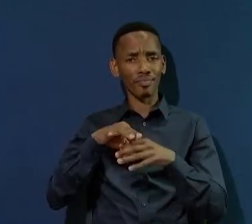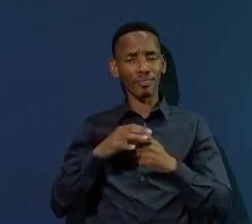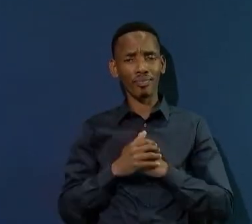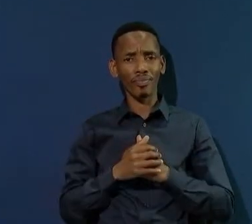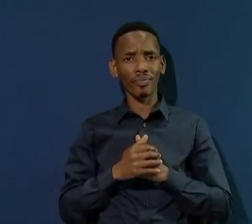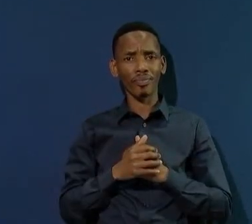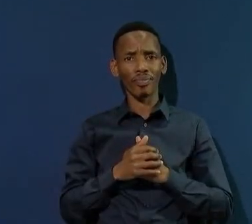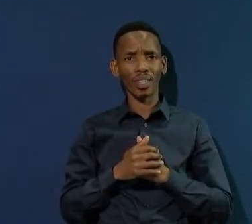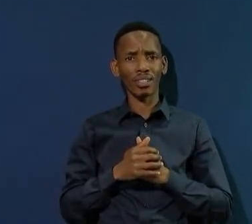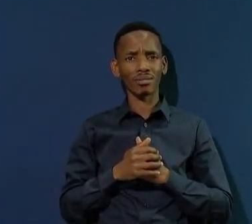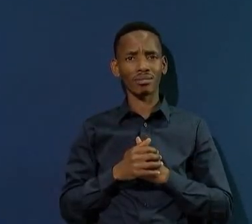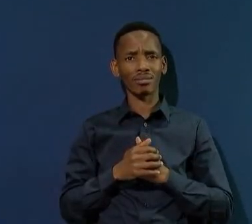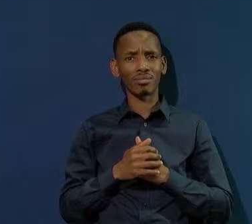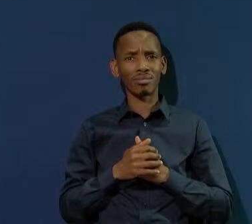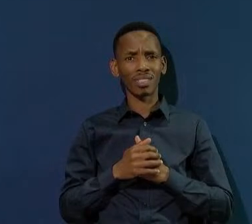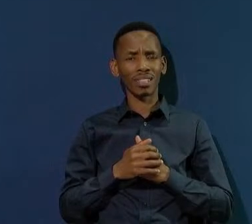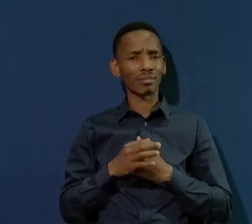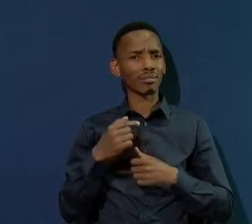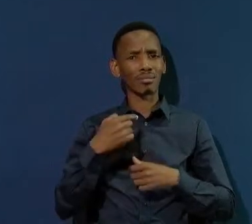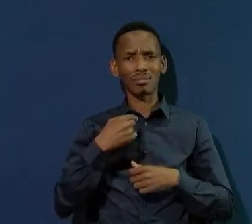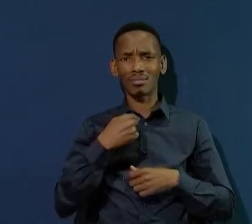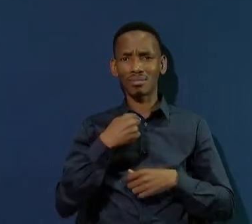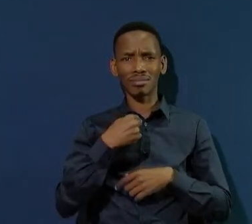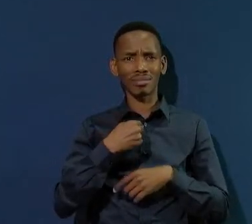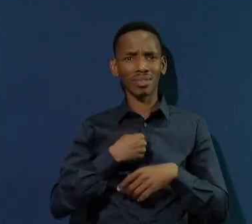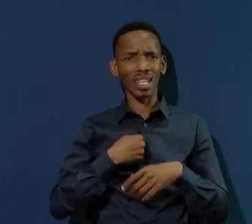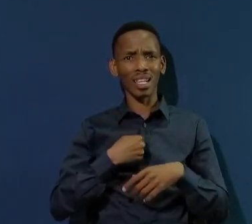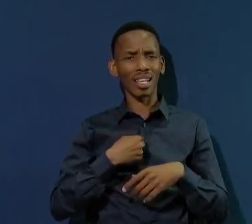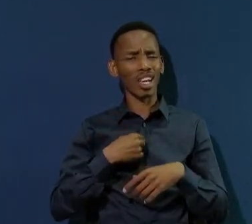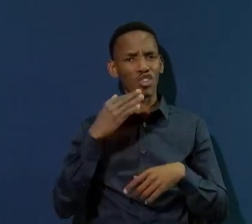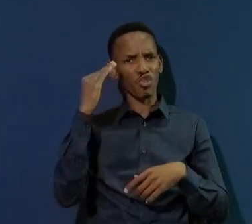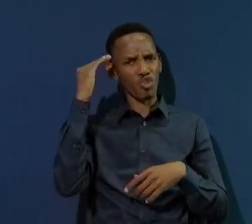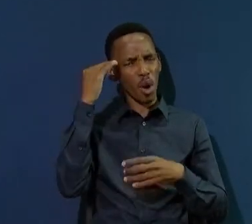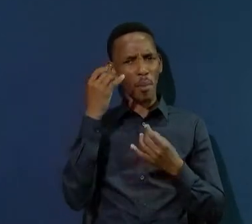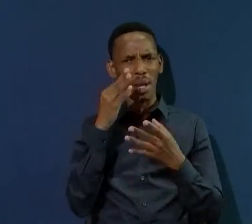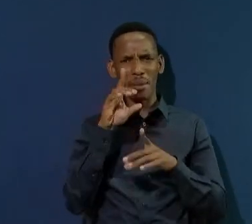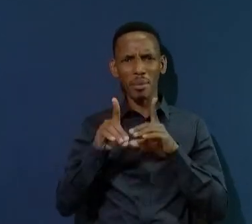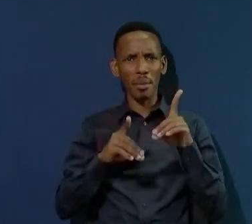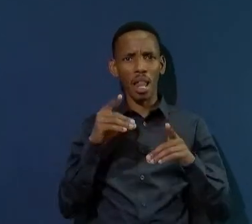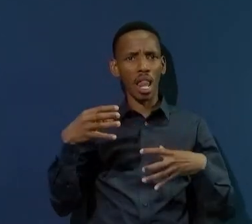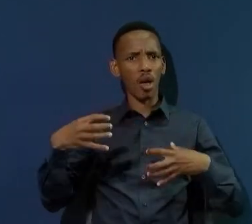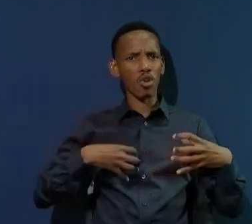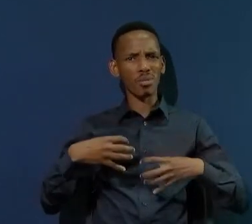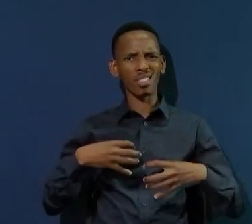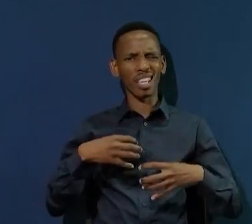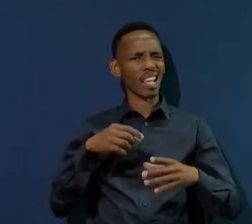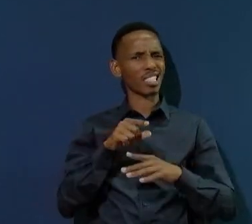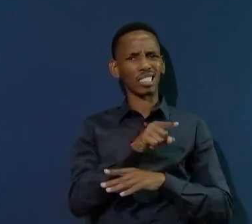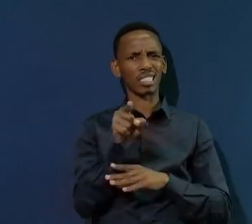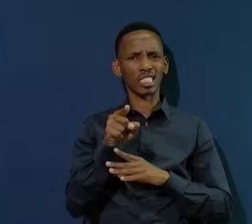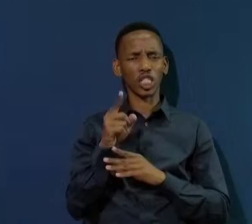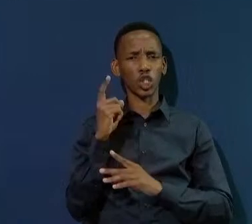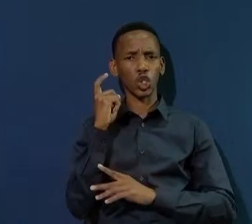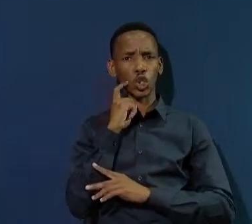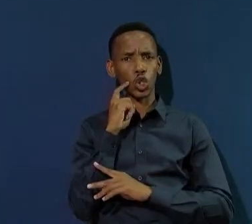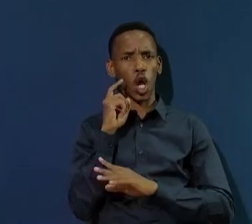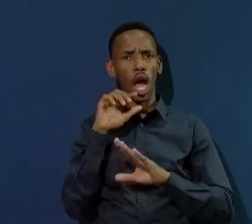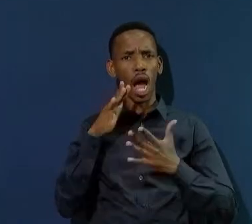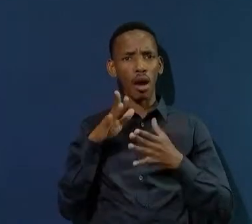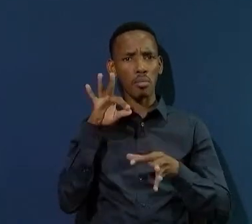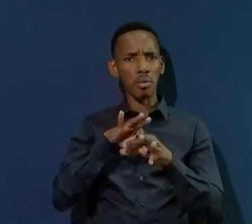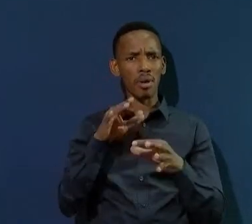gore bo go tsamaiswa ka tsela e rileng kana go sa tsamaiswe ka tsela e rileng, go na le ko ba lebileng teng. Let's look at those